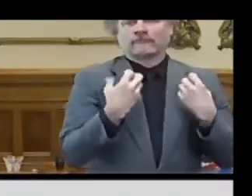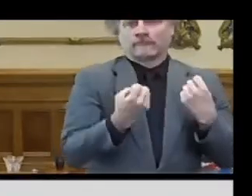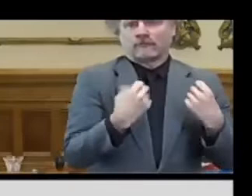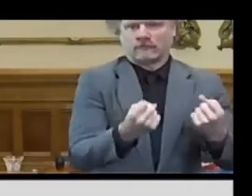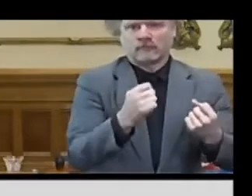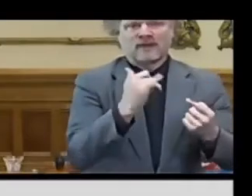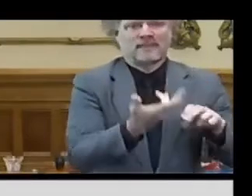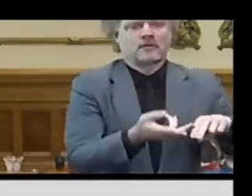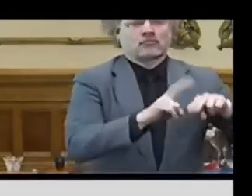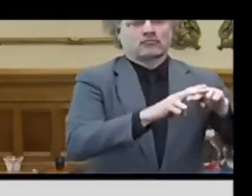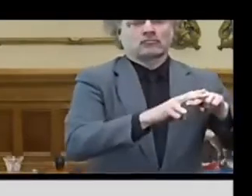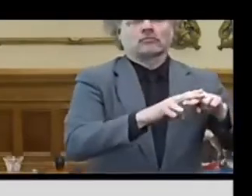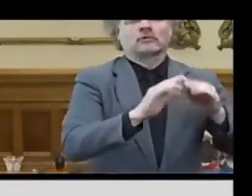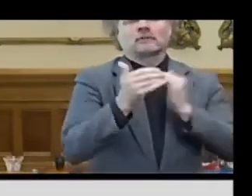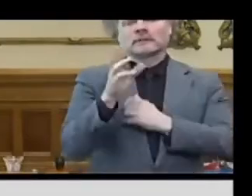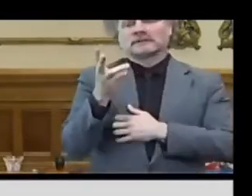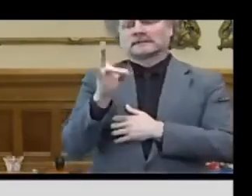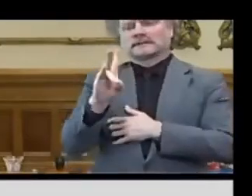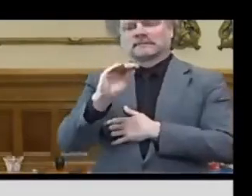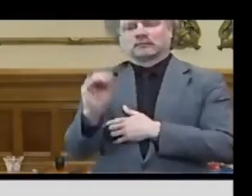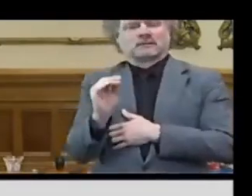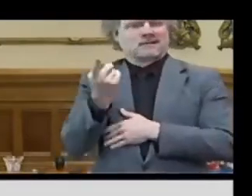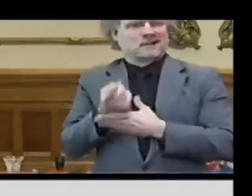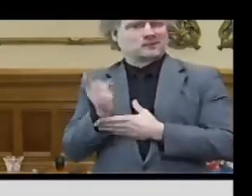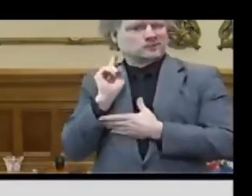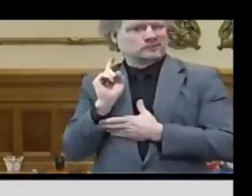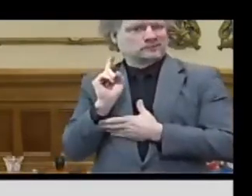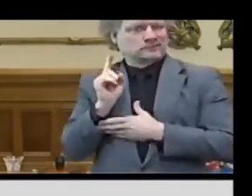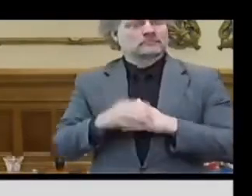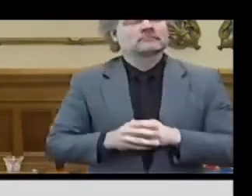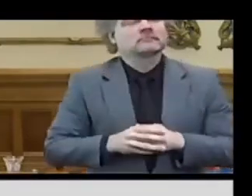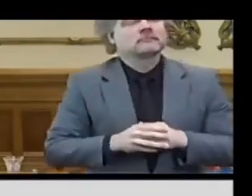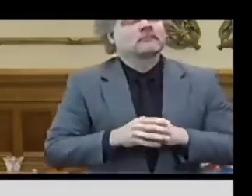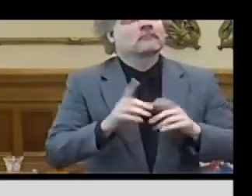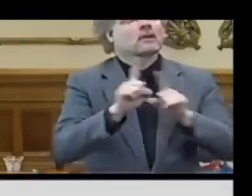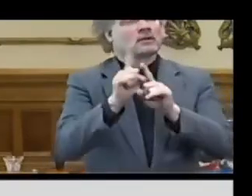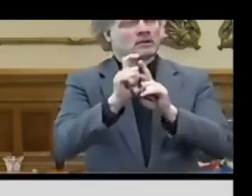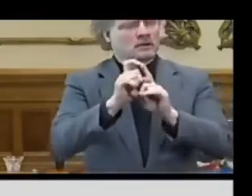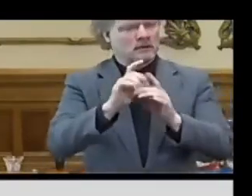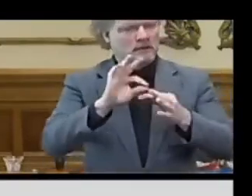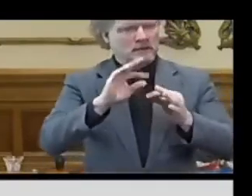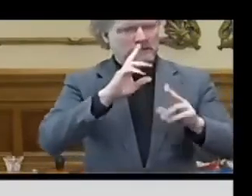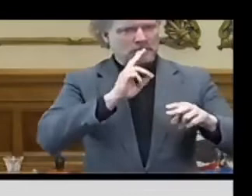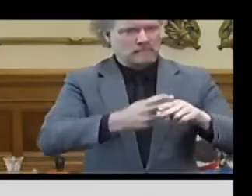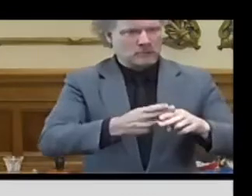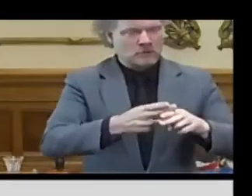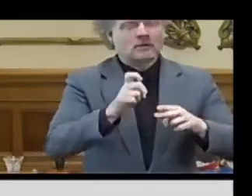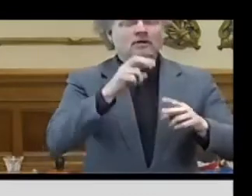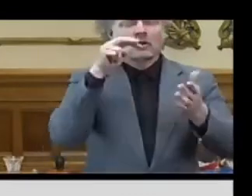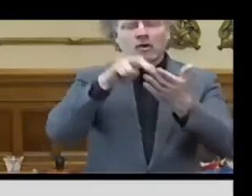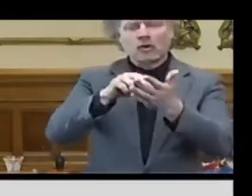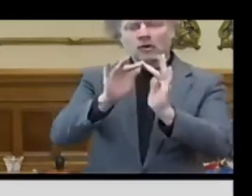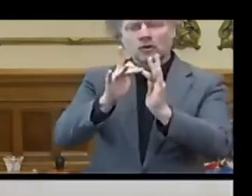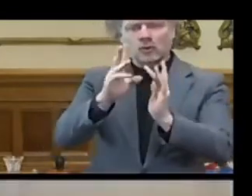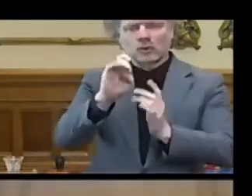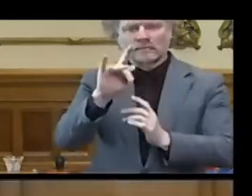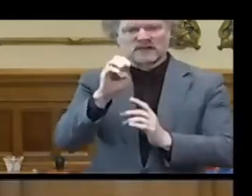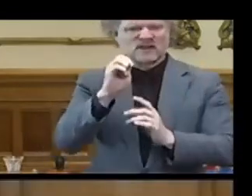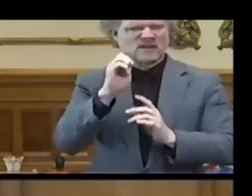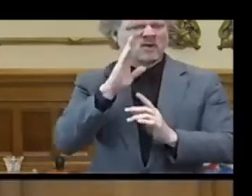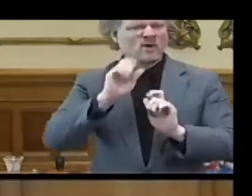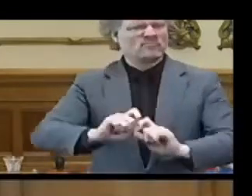increase from 67% last week. I also want to point out an enhancement to our website that will go live later